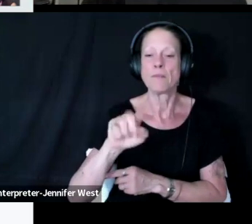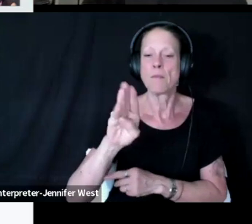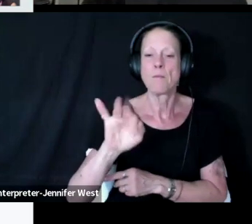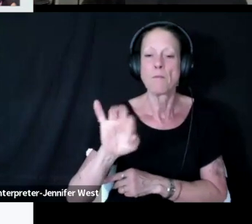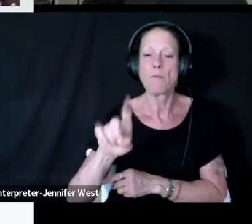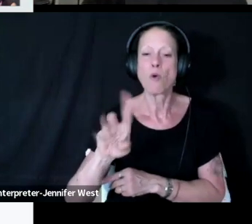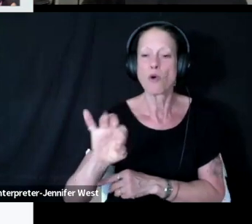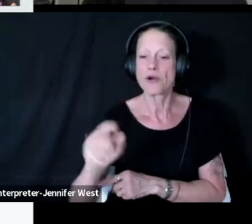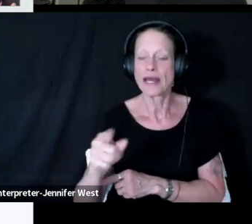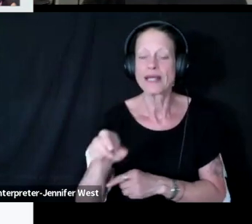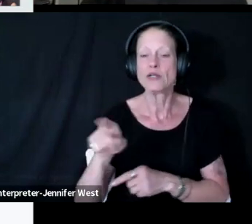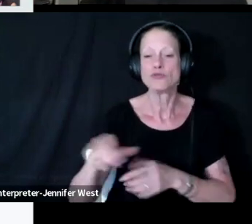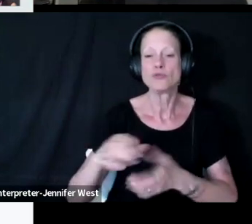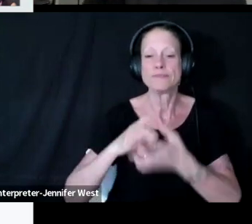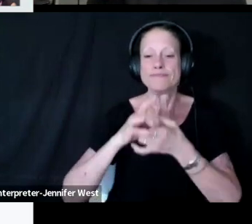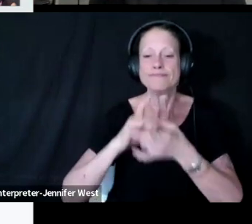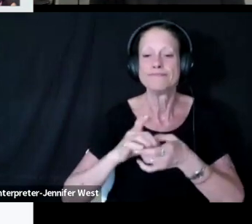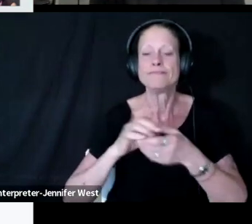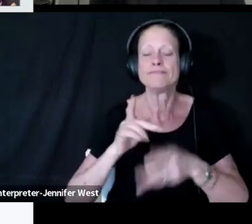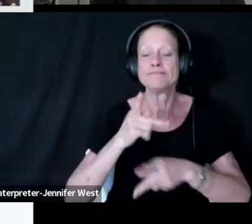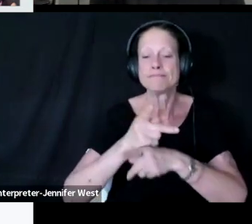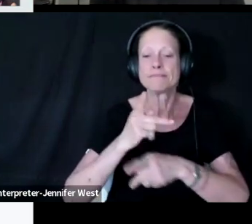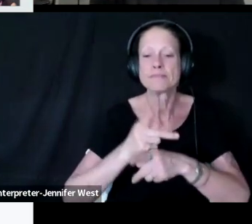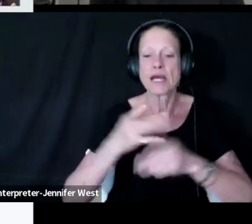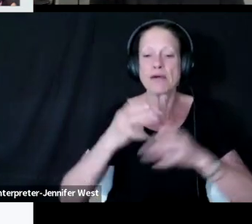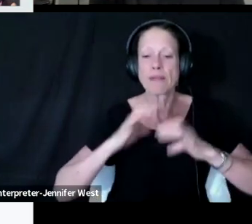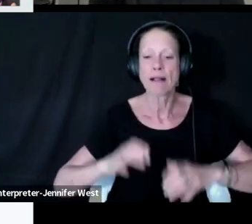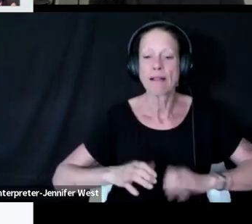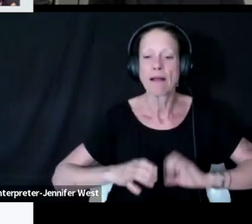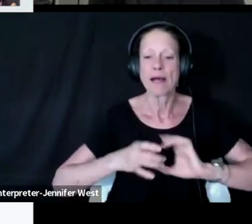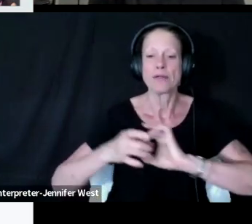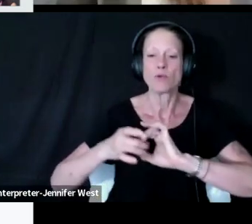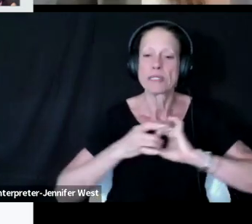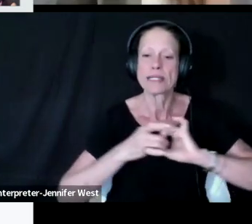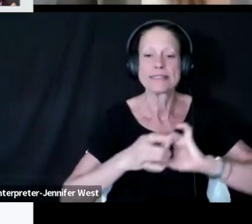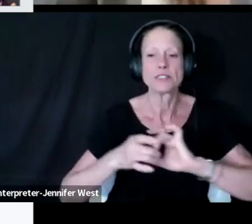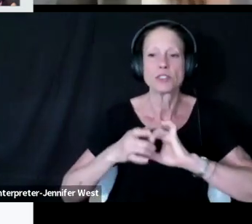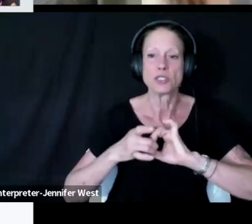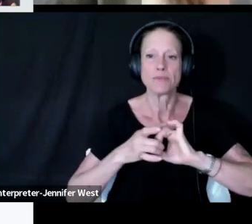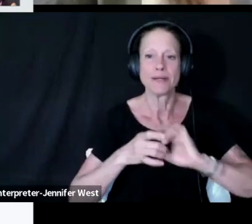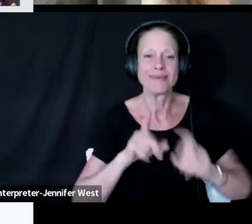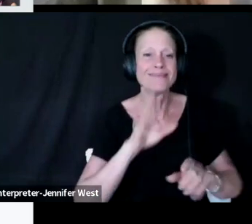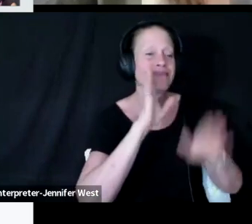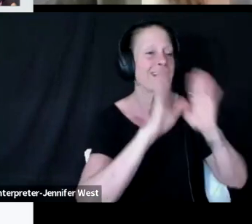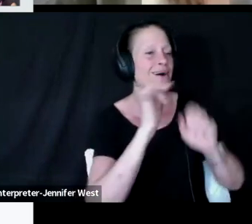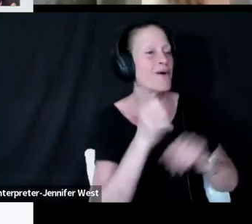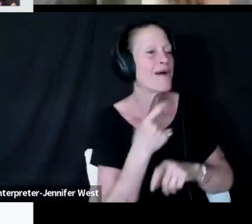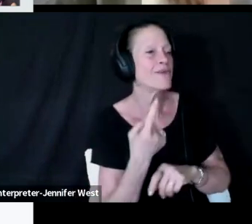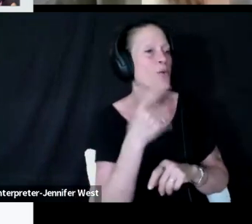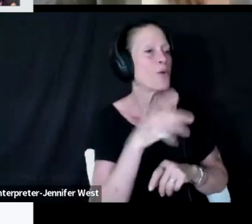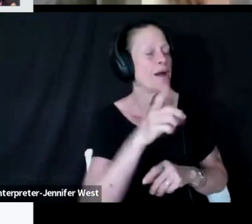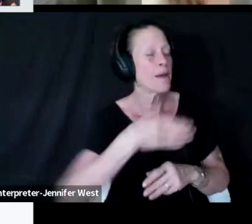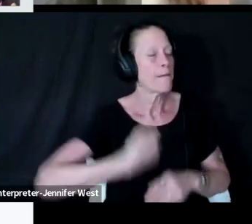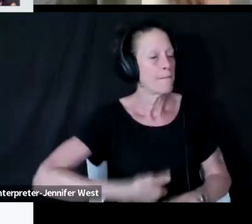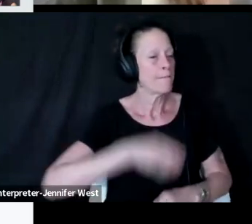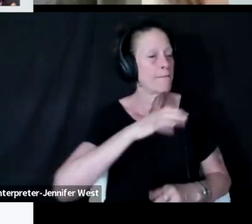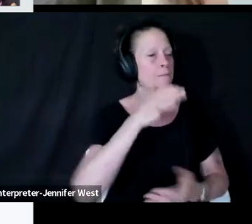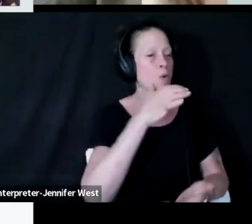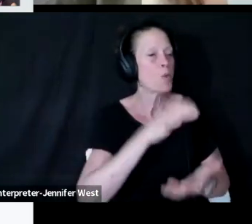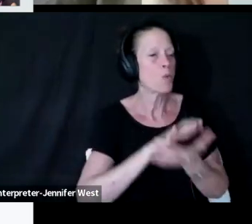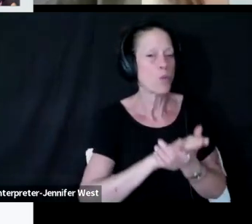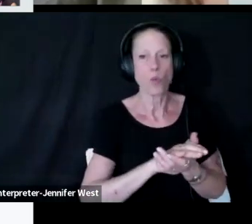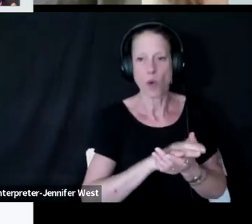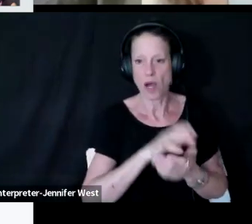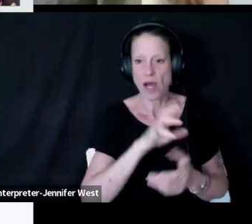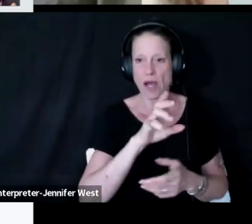she does a lot of the onboarding. So why don't you explain that a little bit, Debbie? Sure. Hi, everybody. So my role at Danny Plan is Director